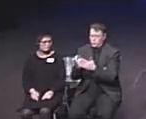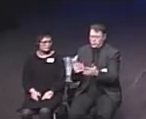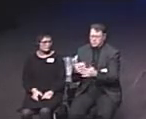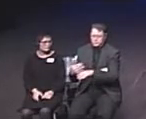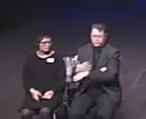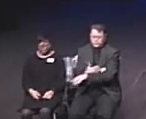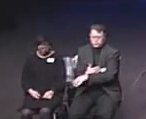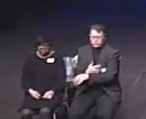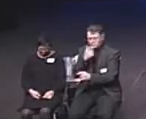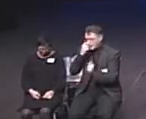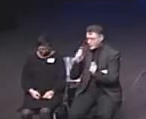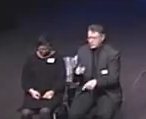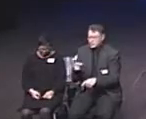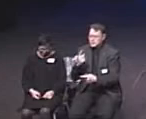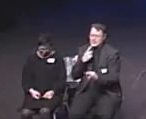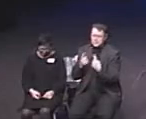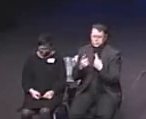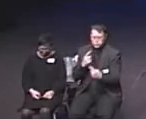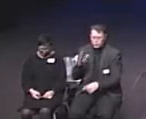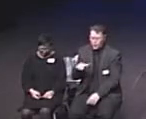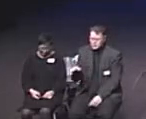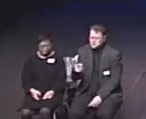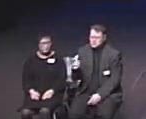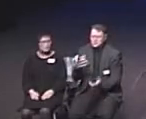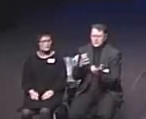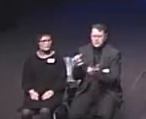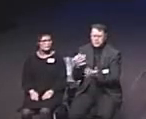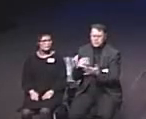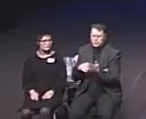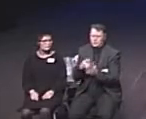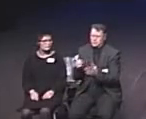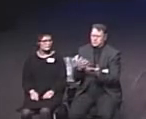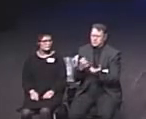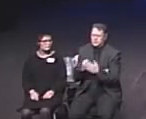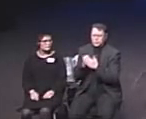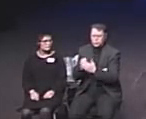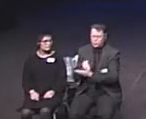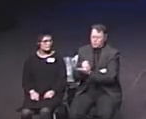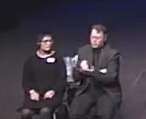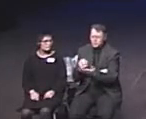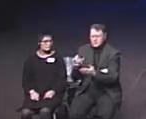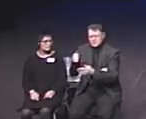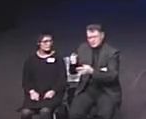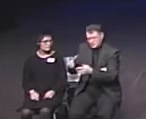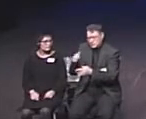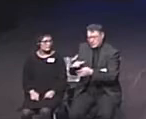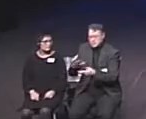And also conversation. Children often need support in how to